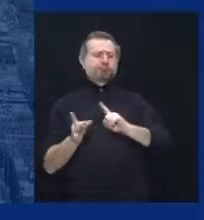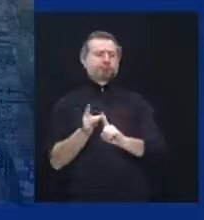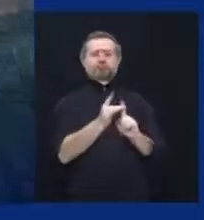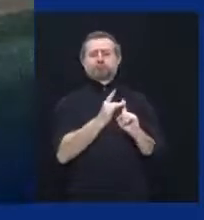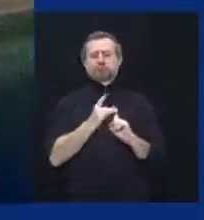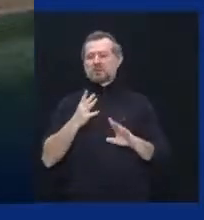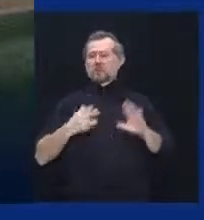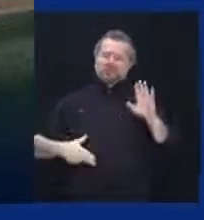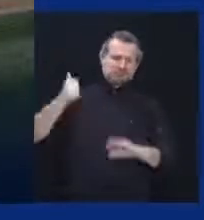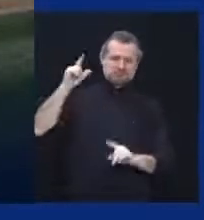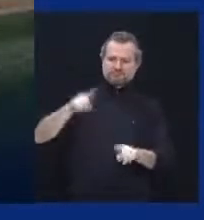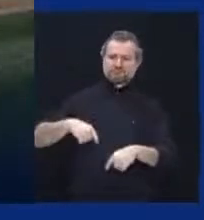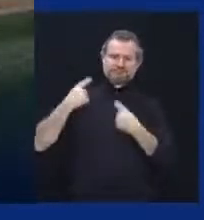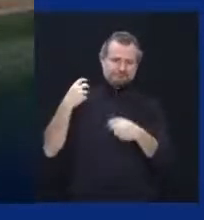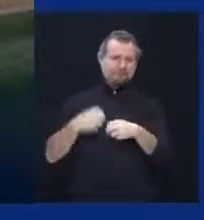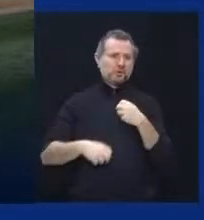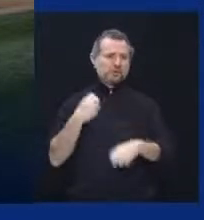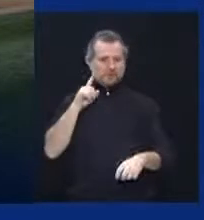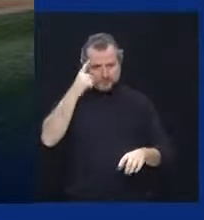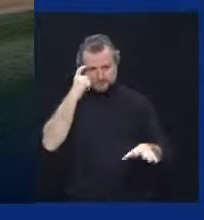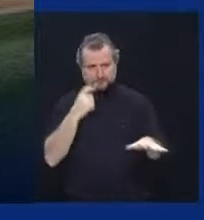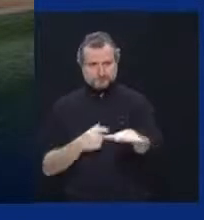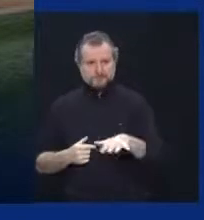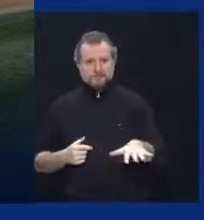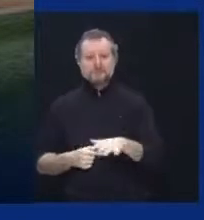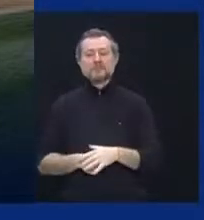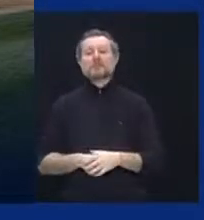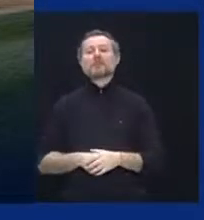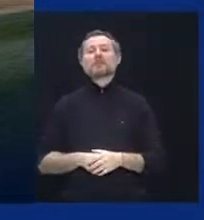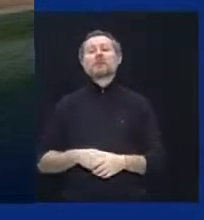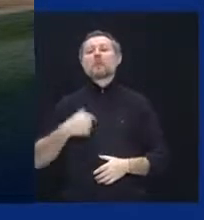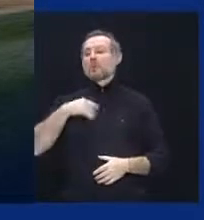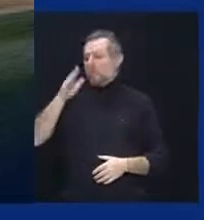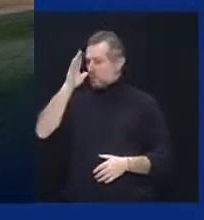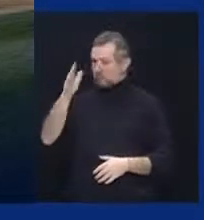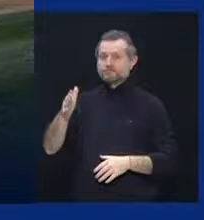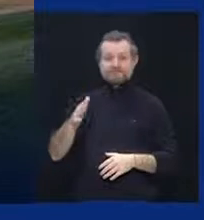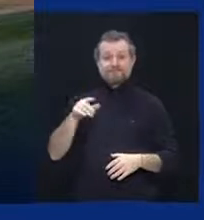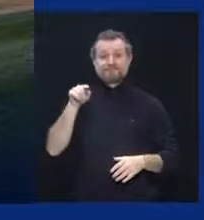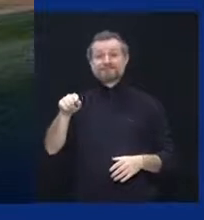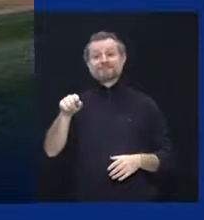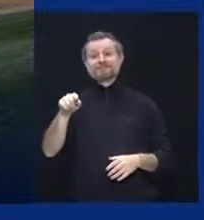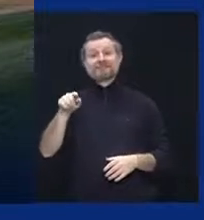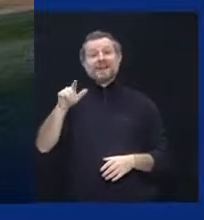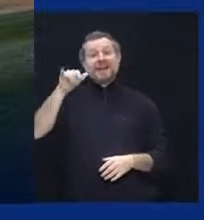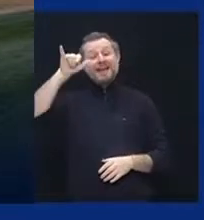at 7.06%. We're going to open a mass vaccination site at Yankee